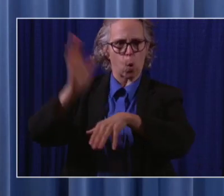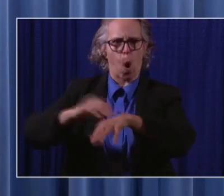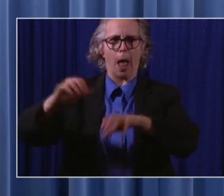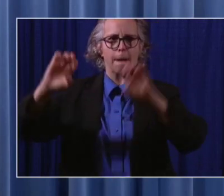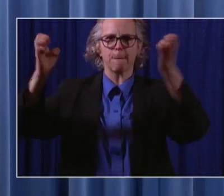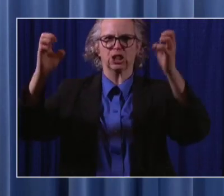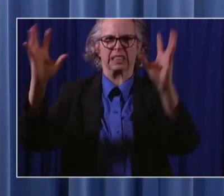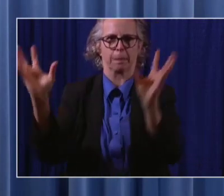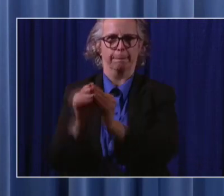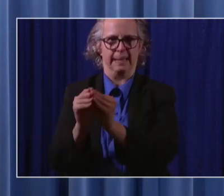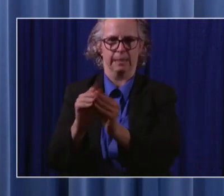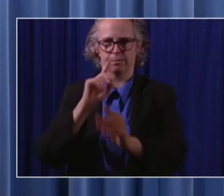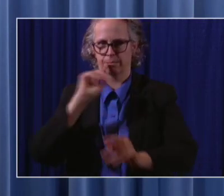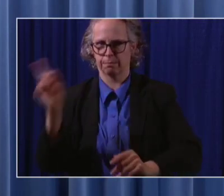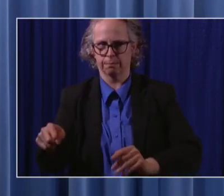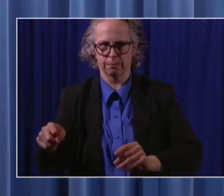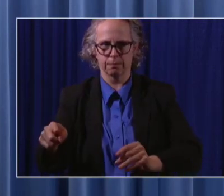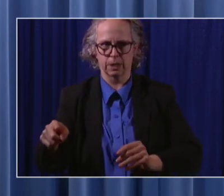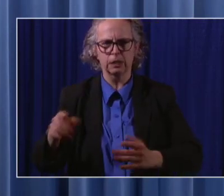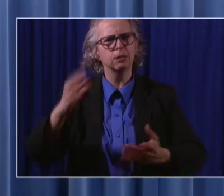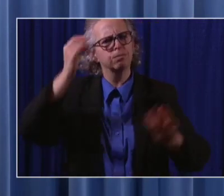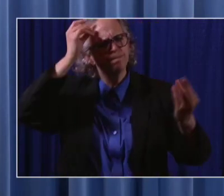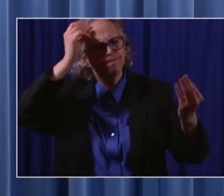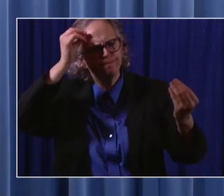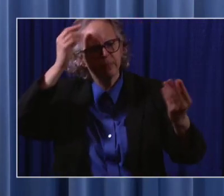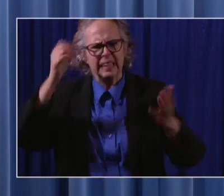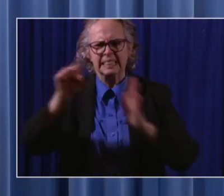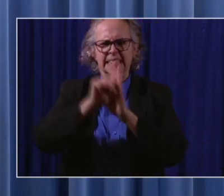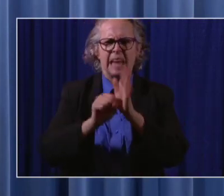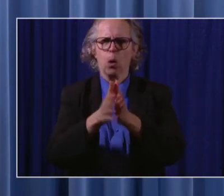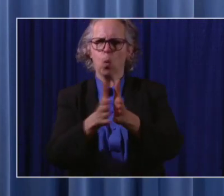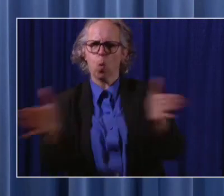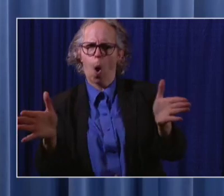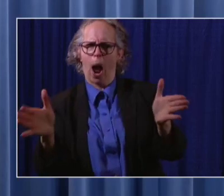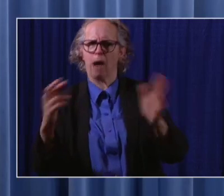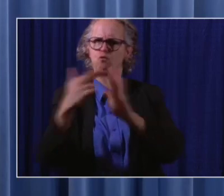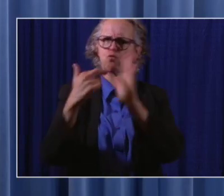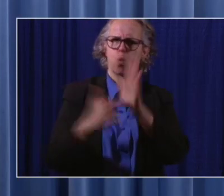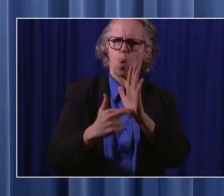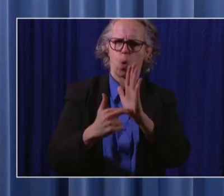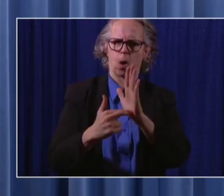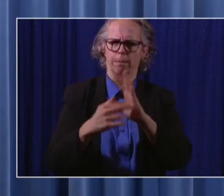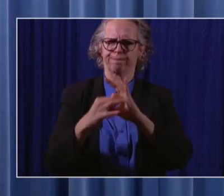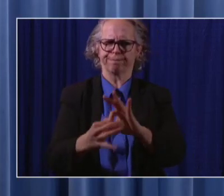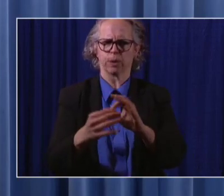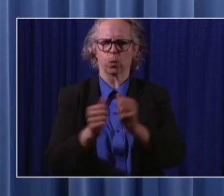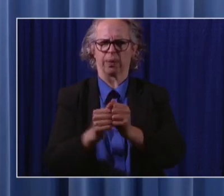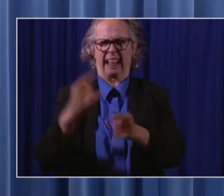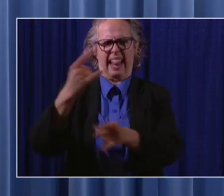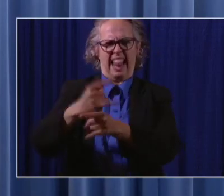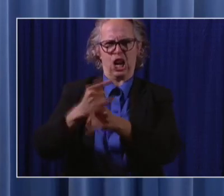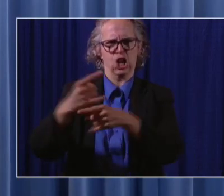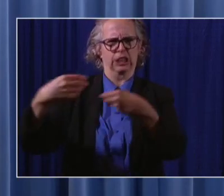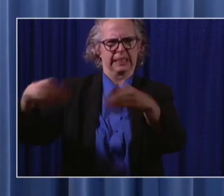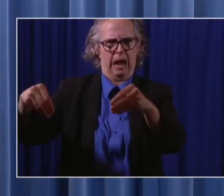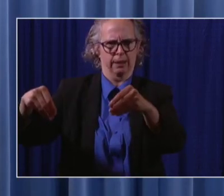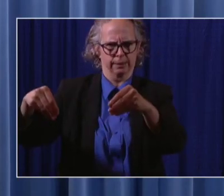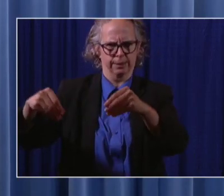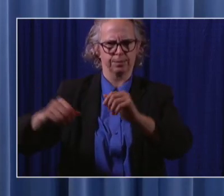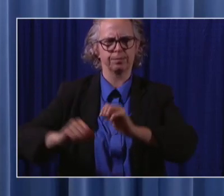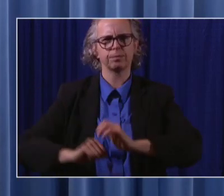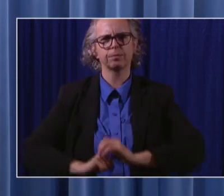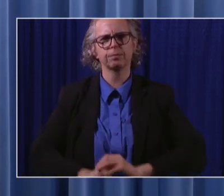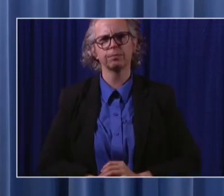to liquor sales. This rule would prevent the sale of alcohol at all liquor permitted establishments beginning at